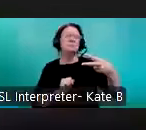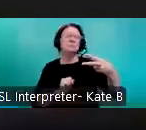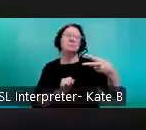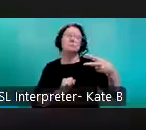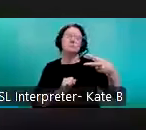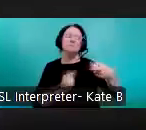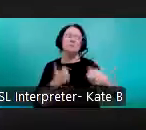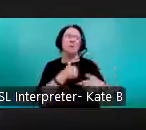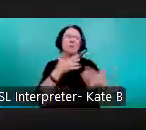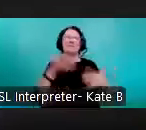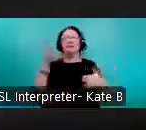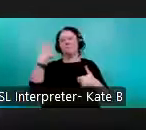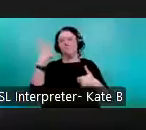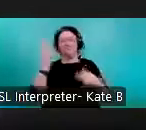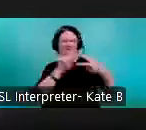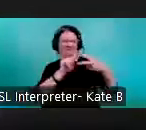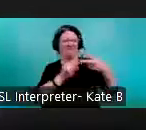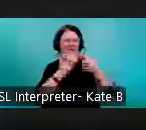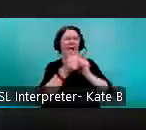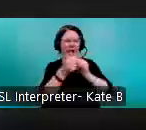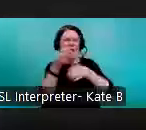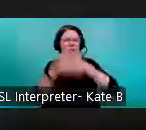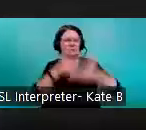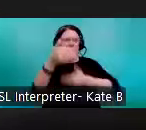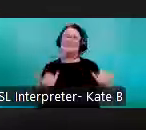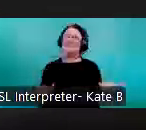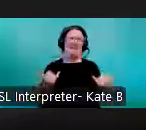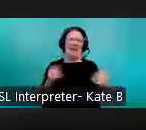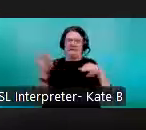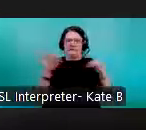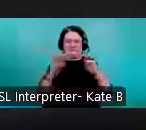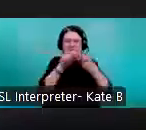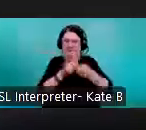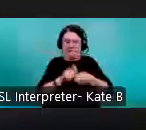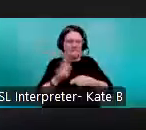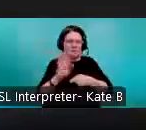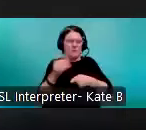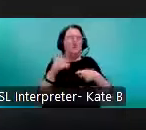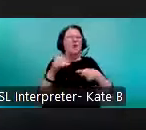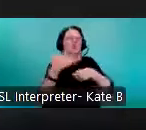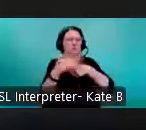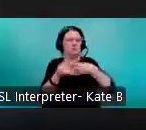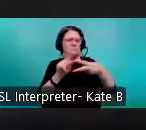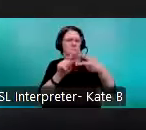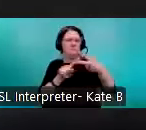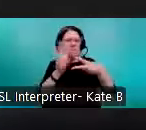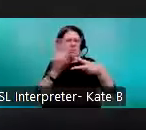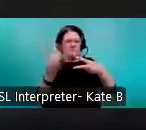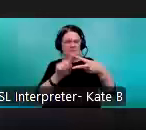webinars that walk you through that process. We don't have time to do that today, but we do have these resources that you can check